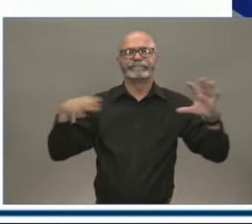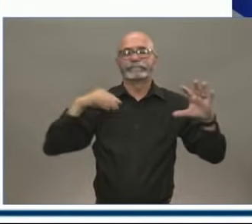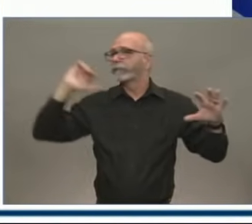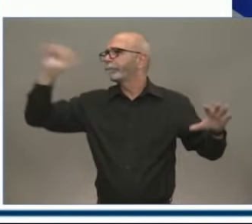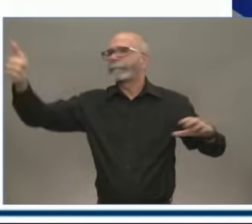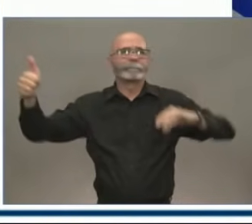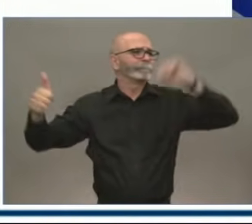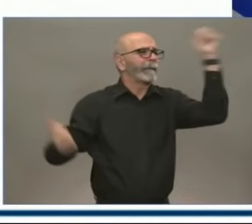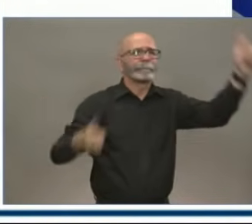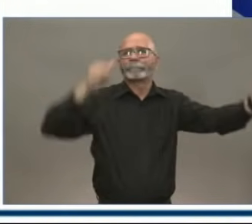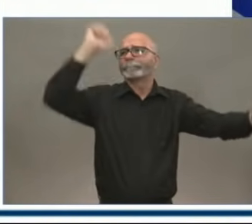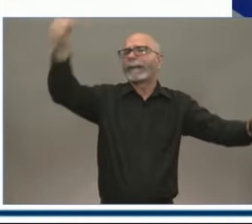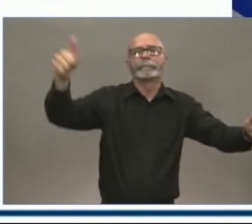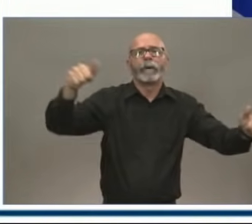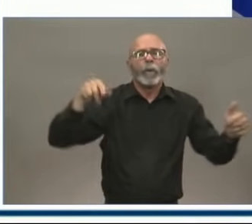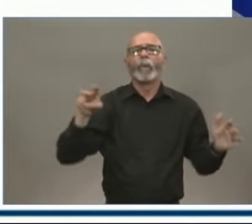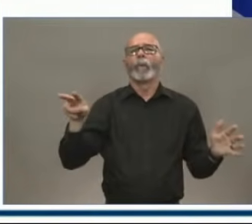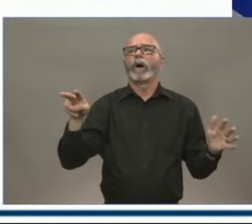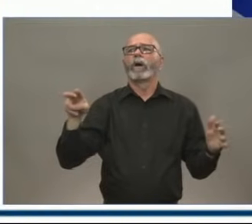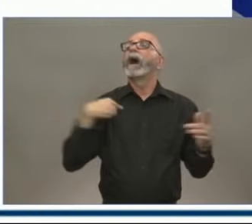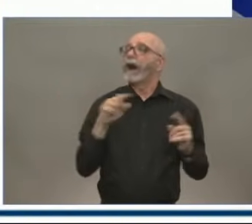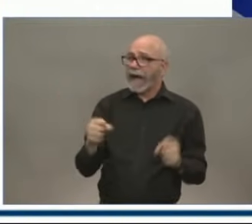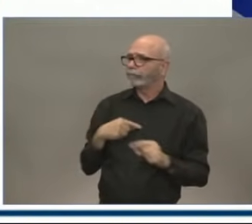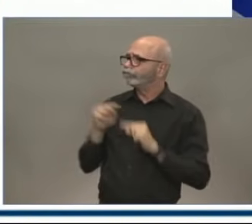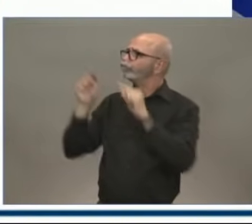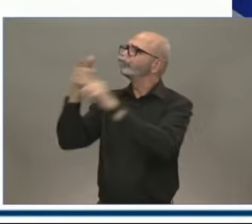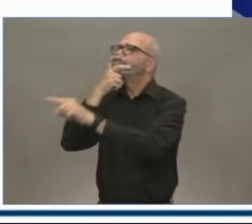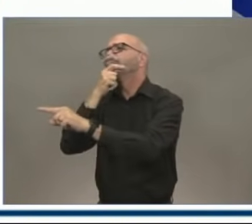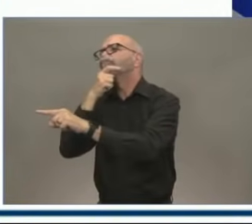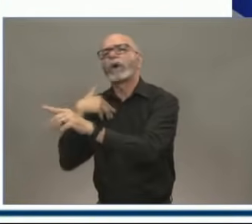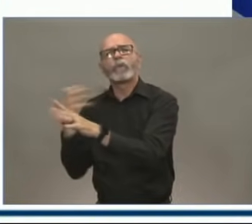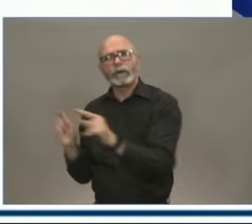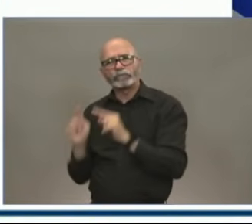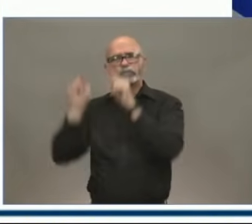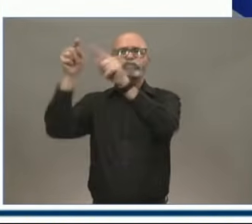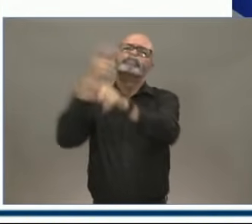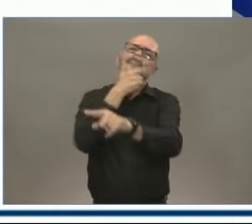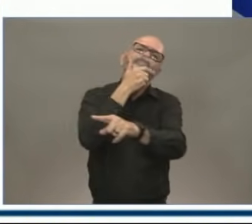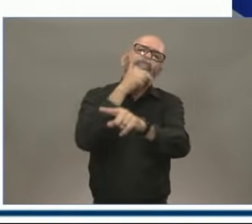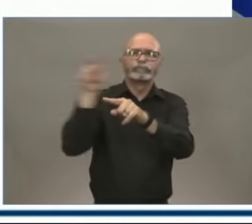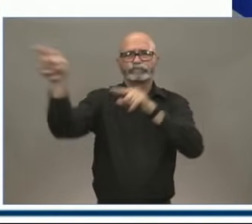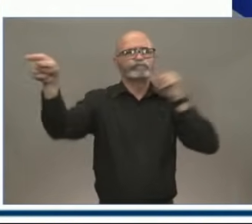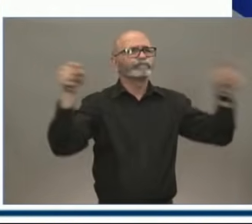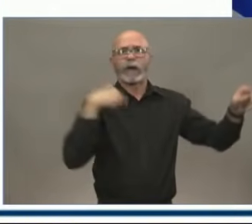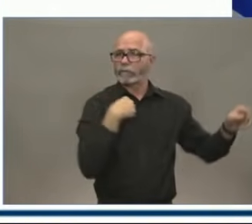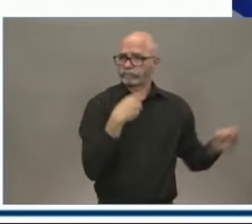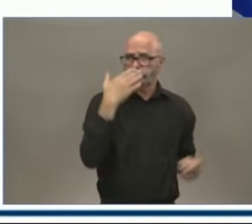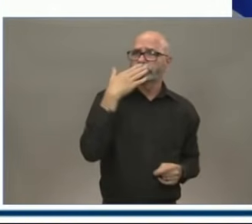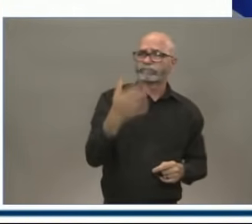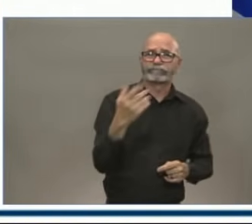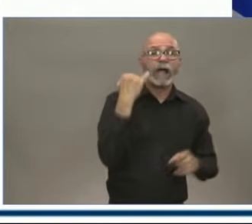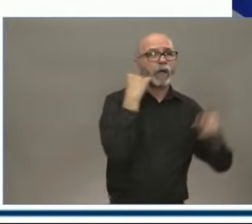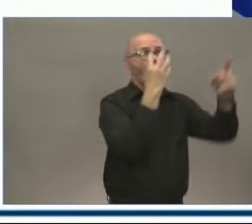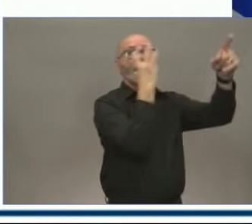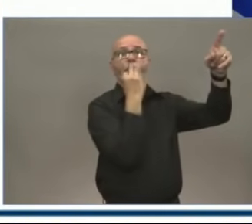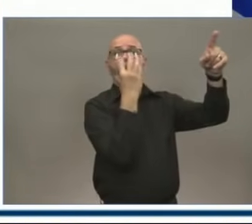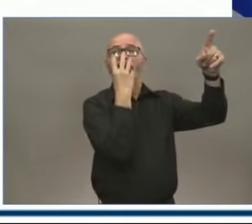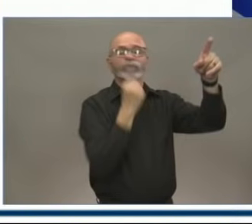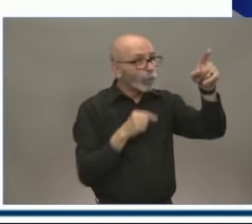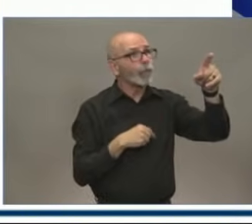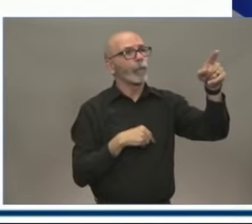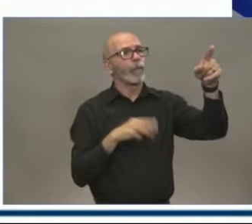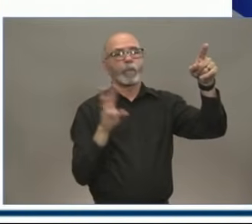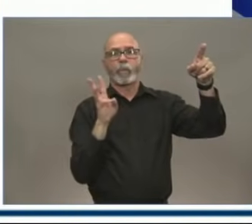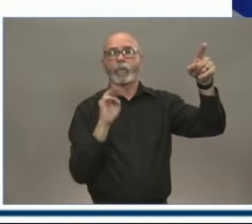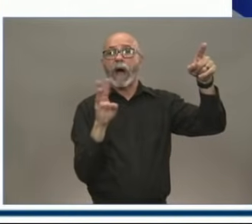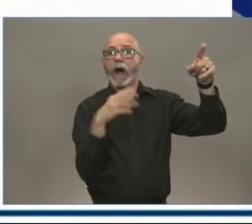move to a community where, as Dr. Strang just described, we potentially see a sign, as the community of Wolfville had identified. And now